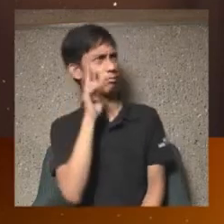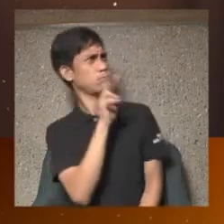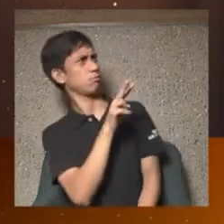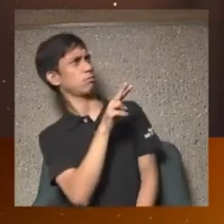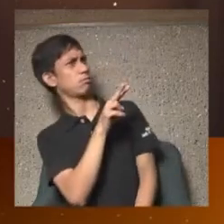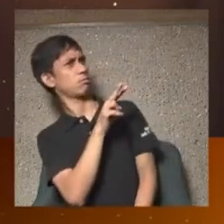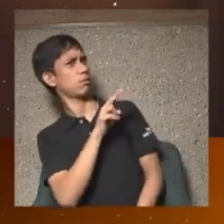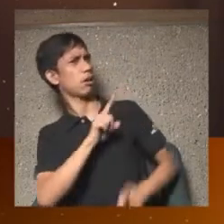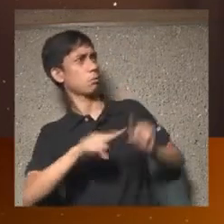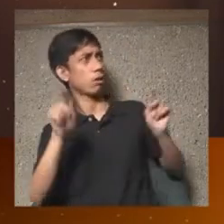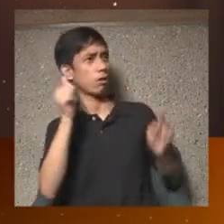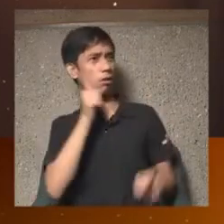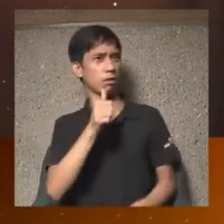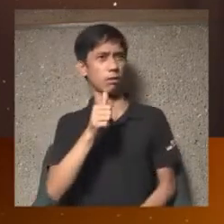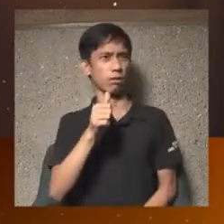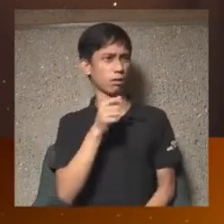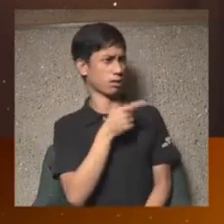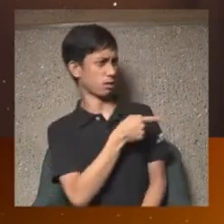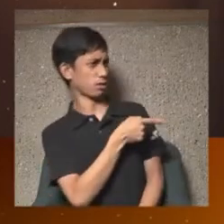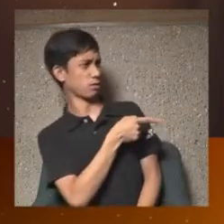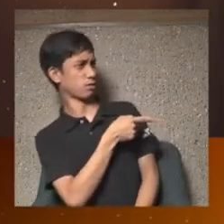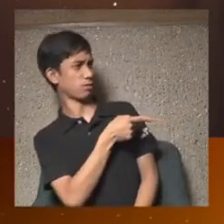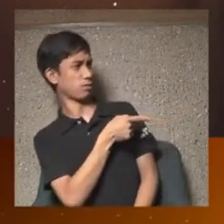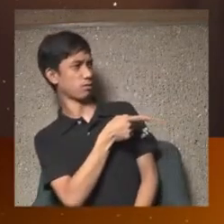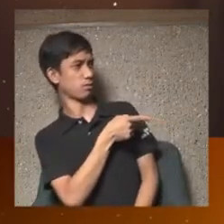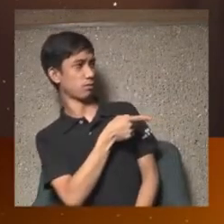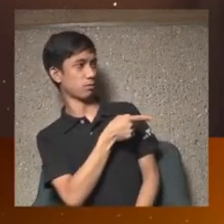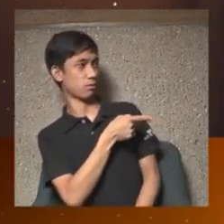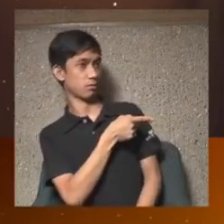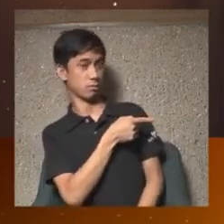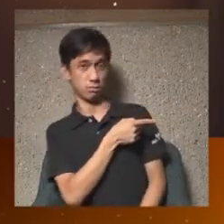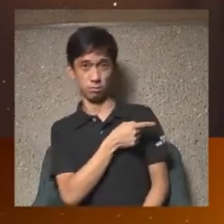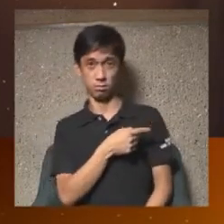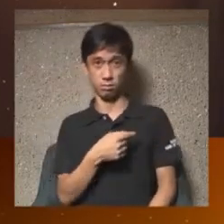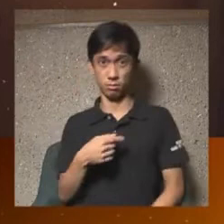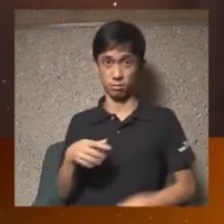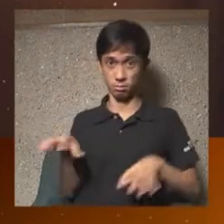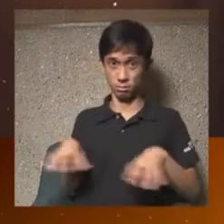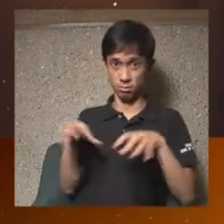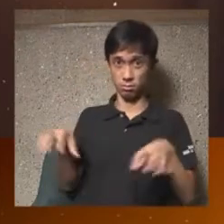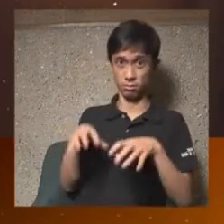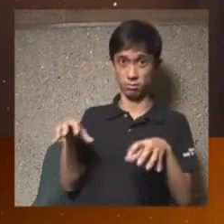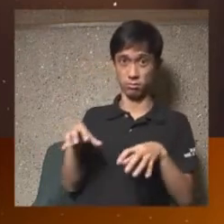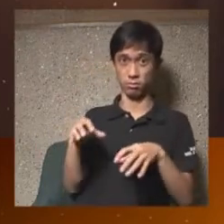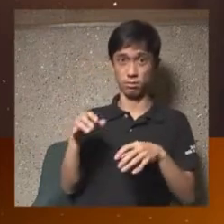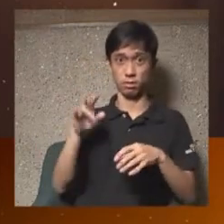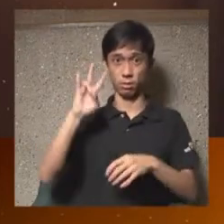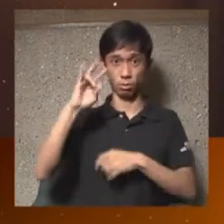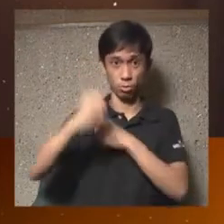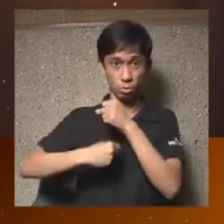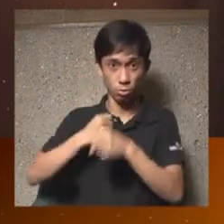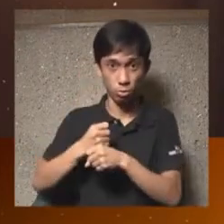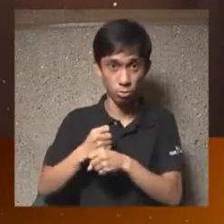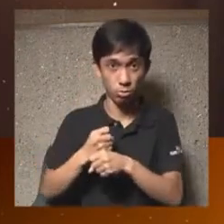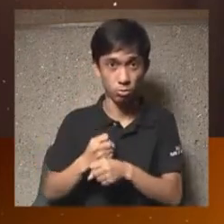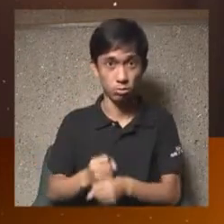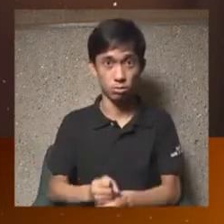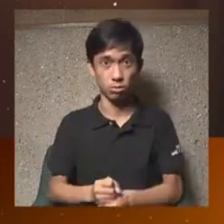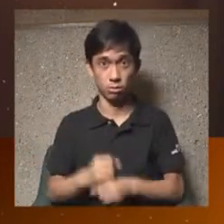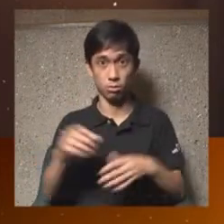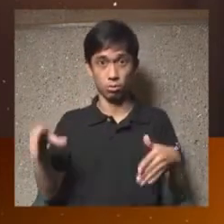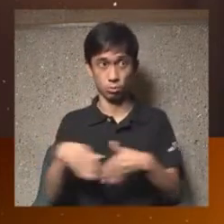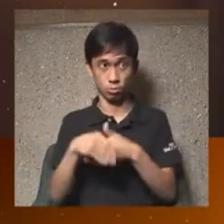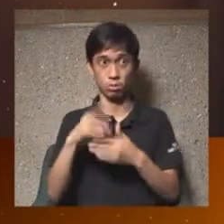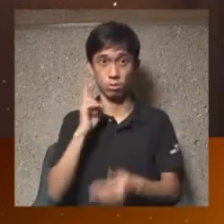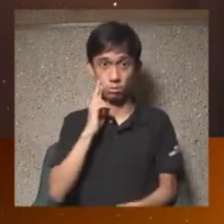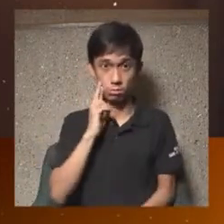at Laban. "I worked 7 years for Rachel. Why have you tricked me?" During